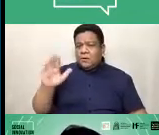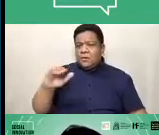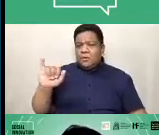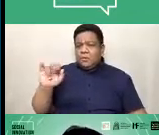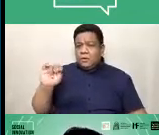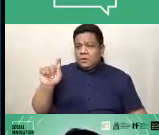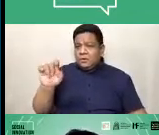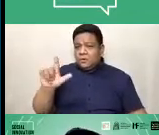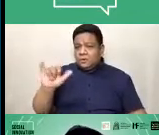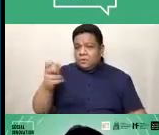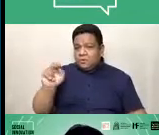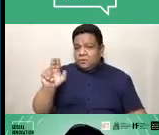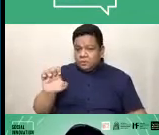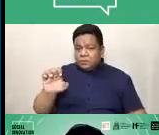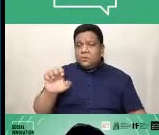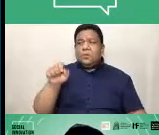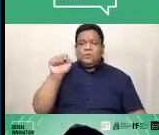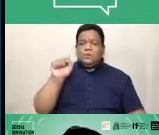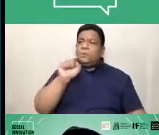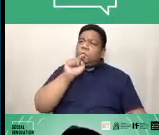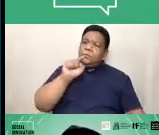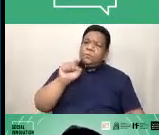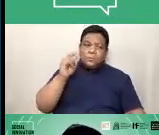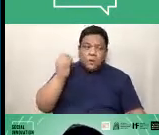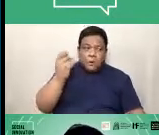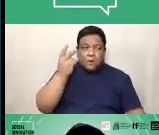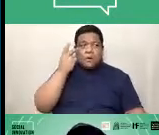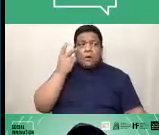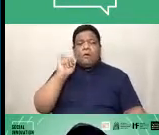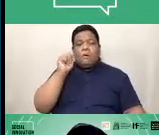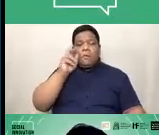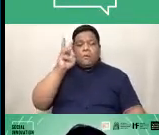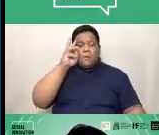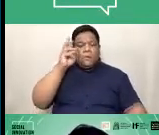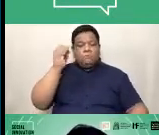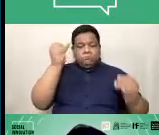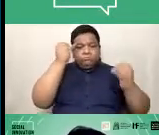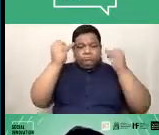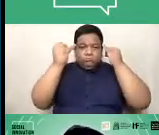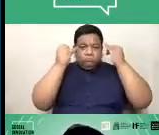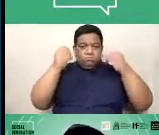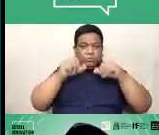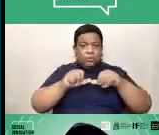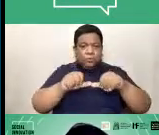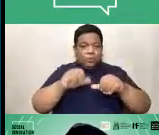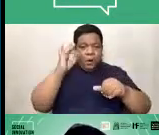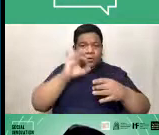these concepts have thrived and developed so much within Industry 4.0, because they are very closely